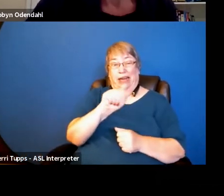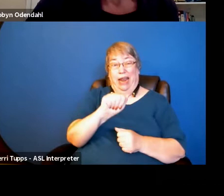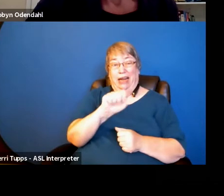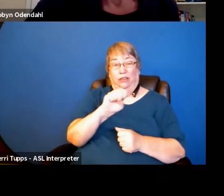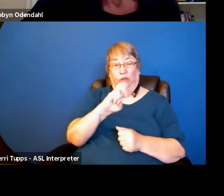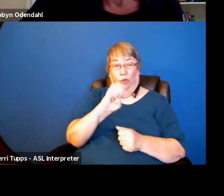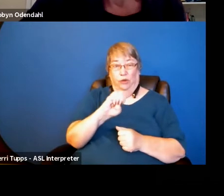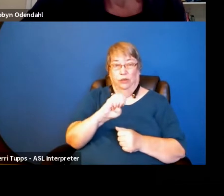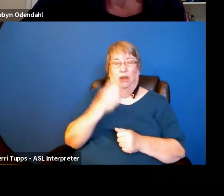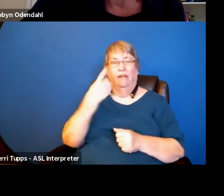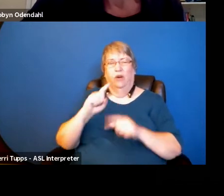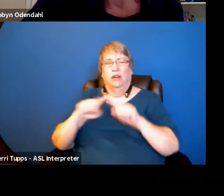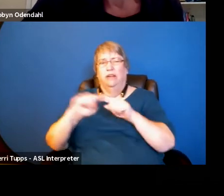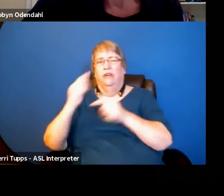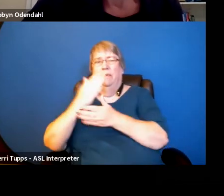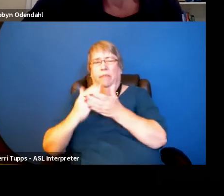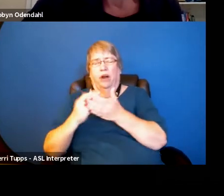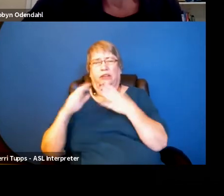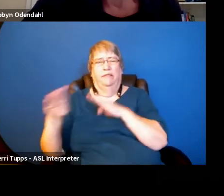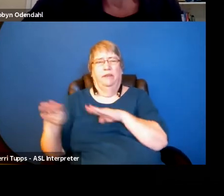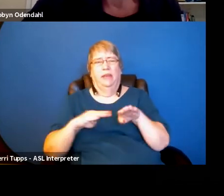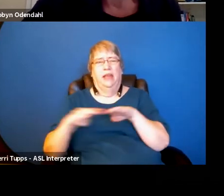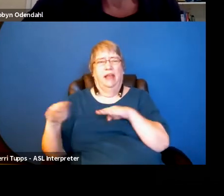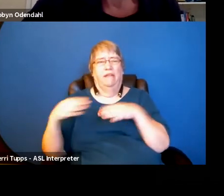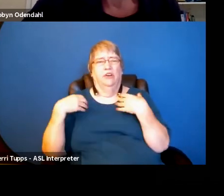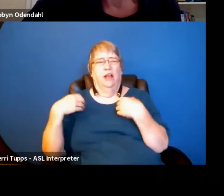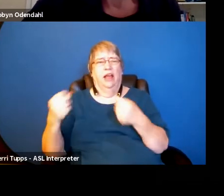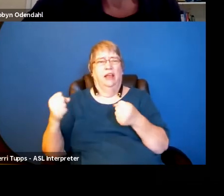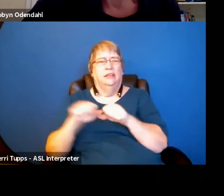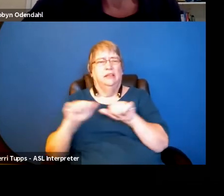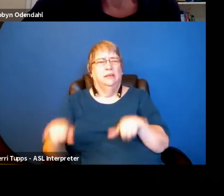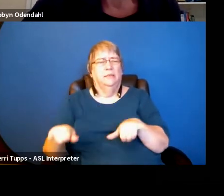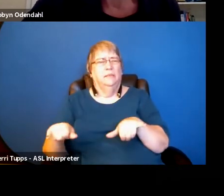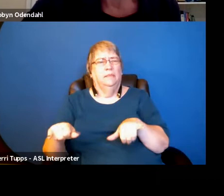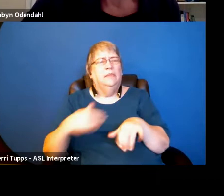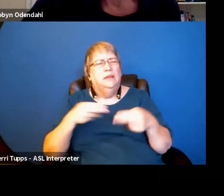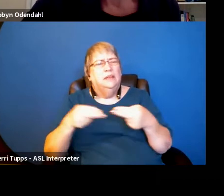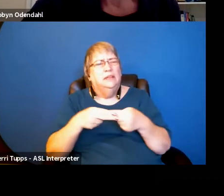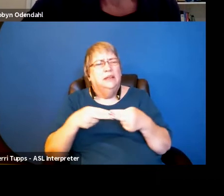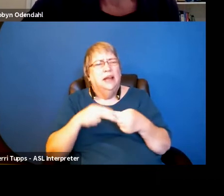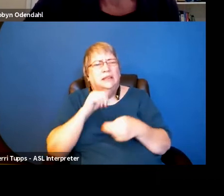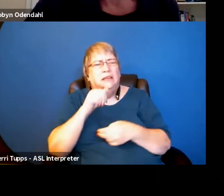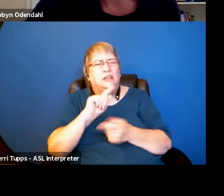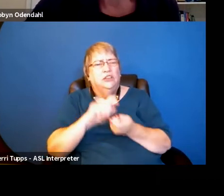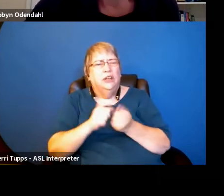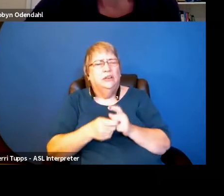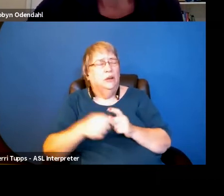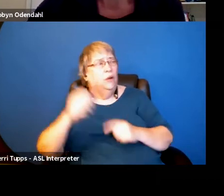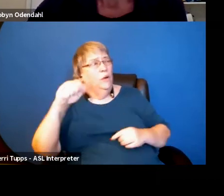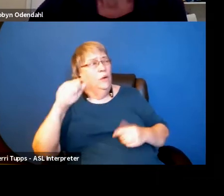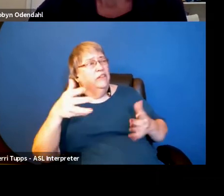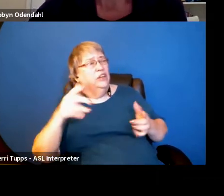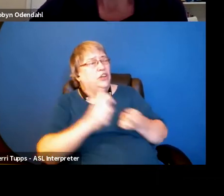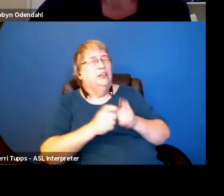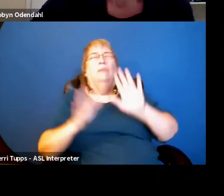system. It doesn't look like the slides are changing. Wait. Good change. Forgive me,